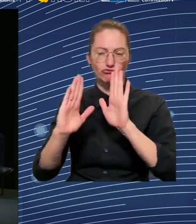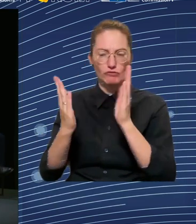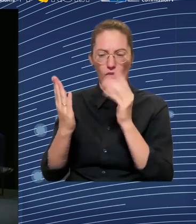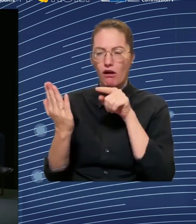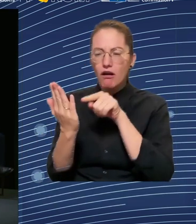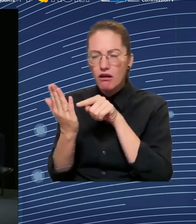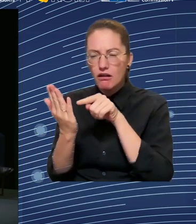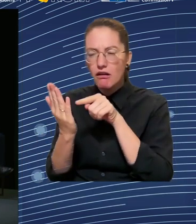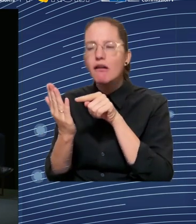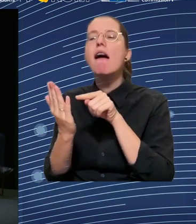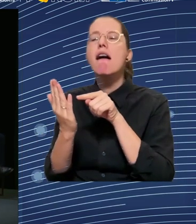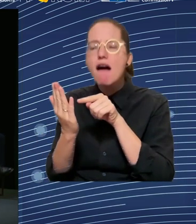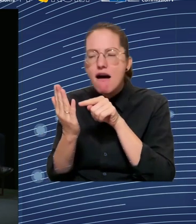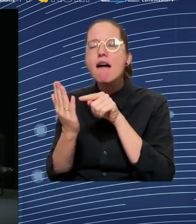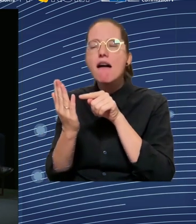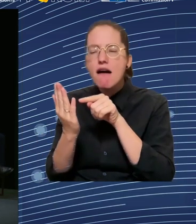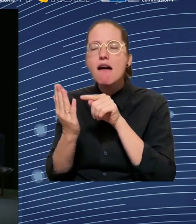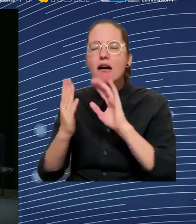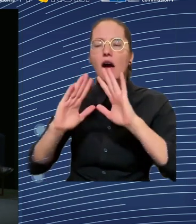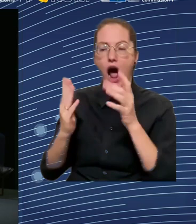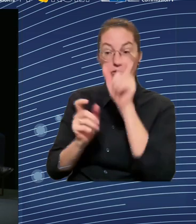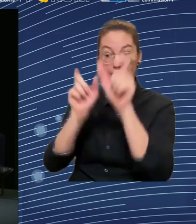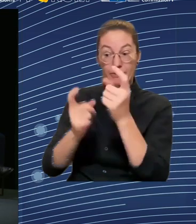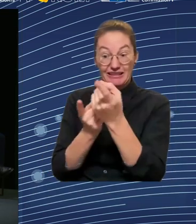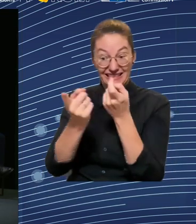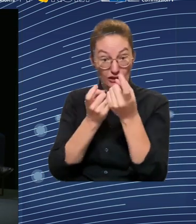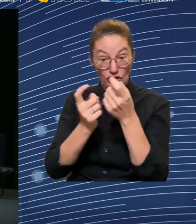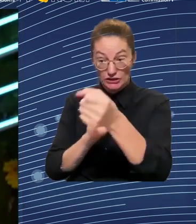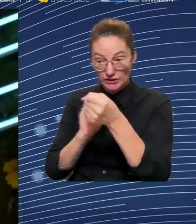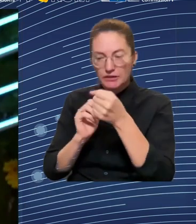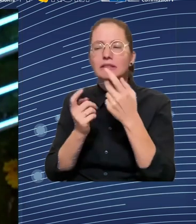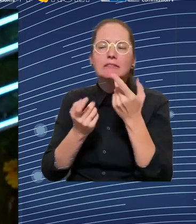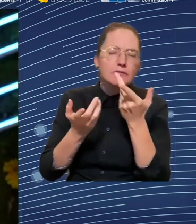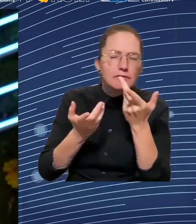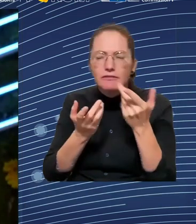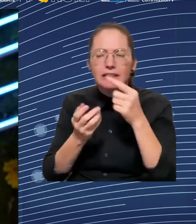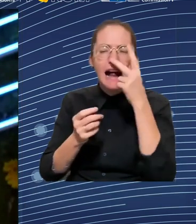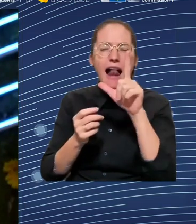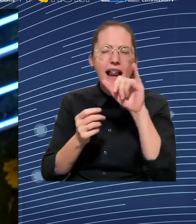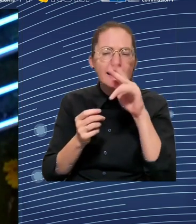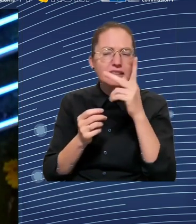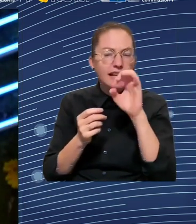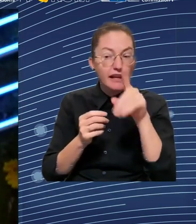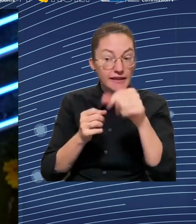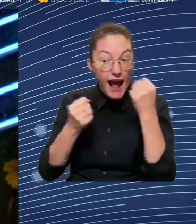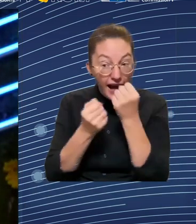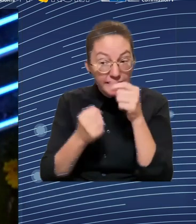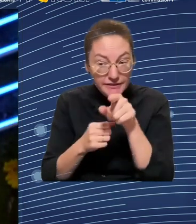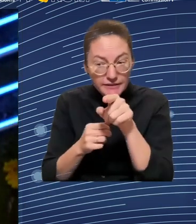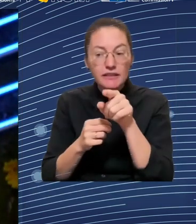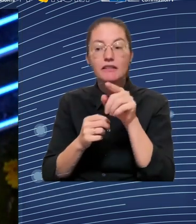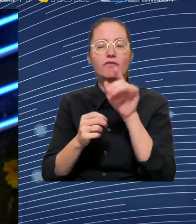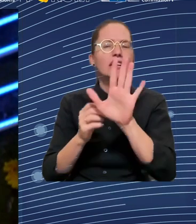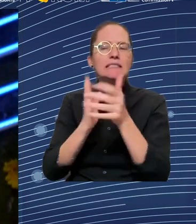And same thing over the past year, we see that globally, LinkedIn members have added 380 million skills to